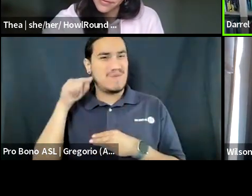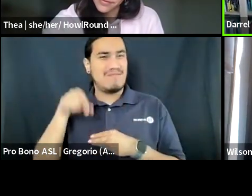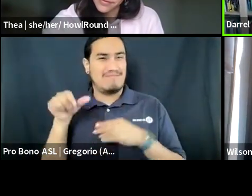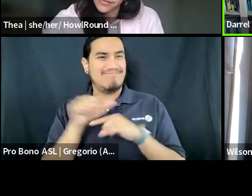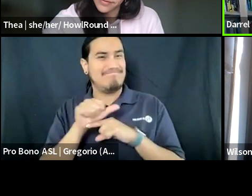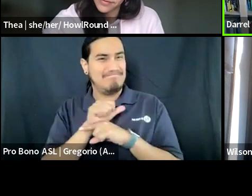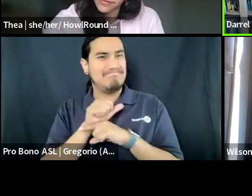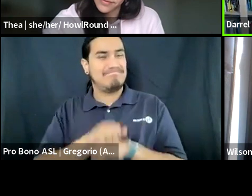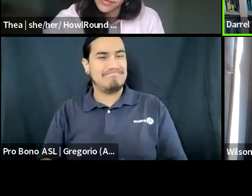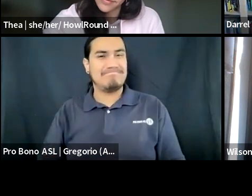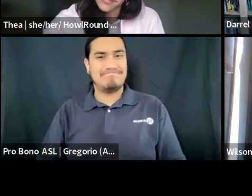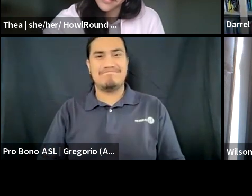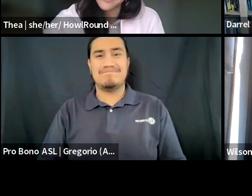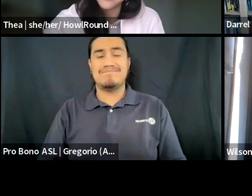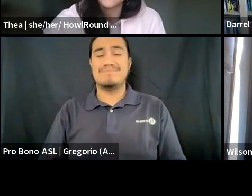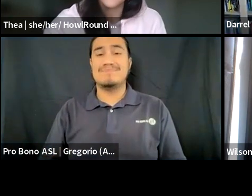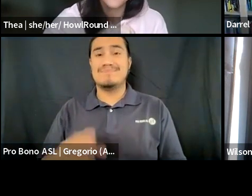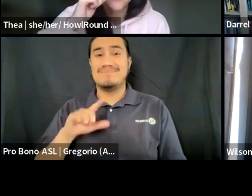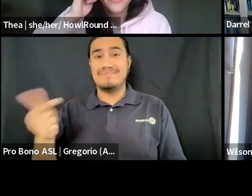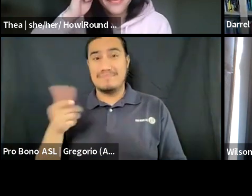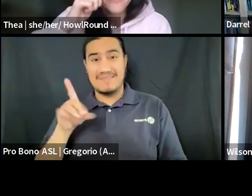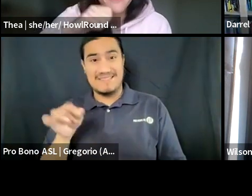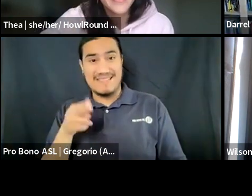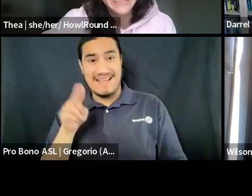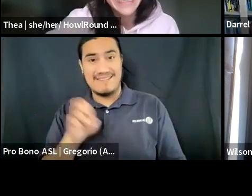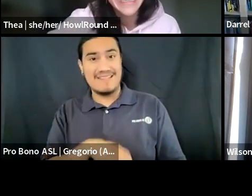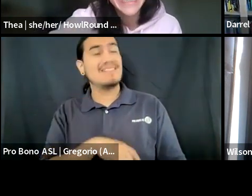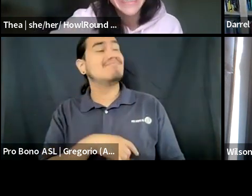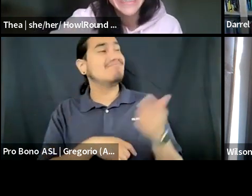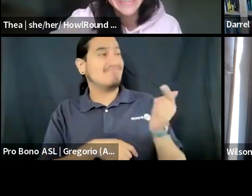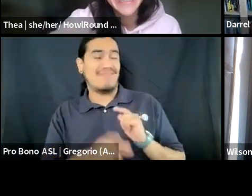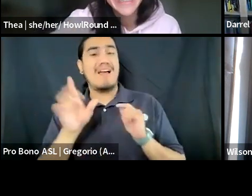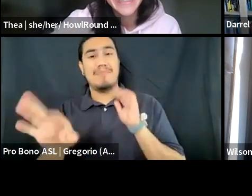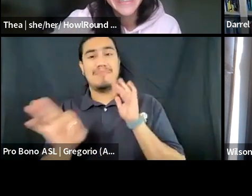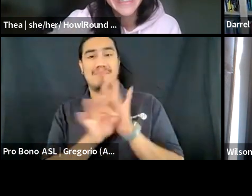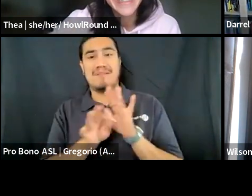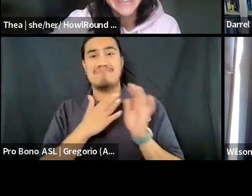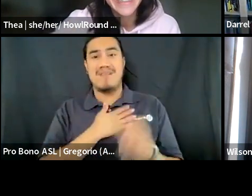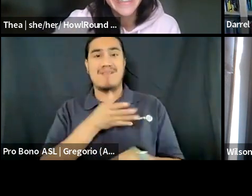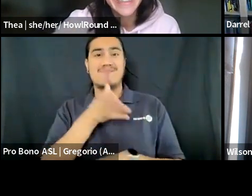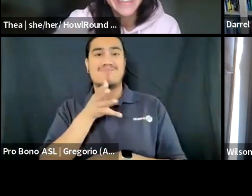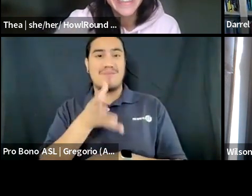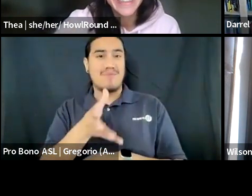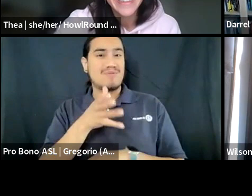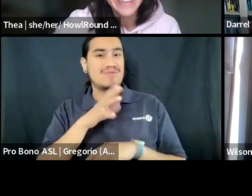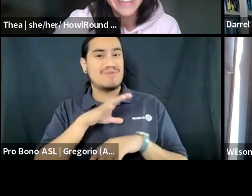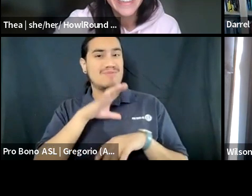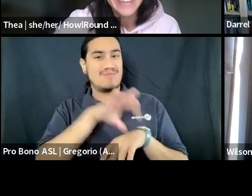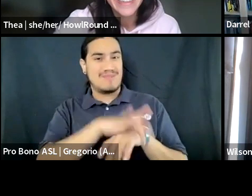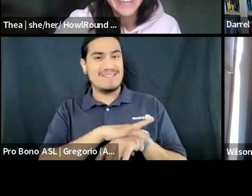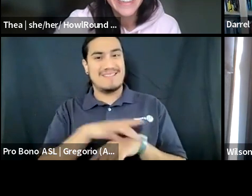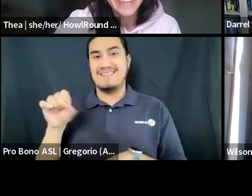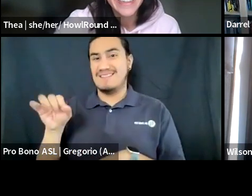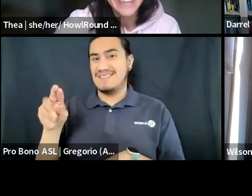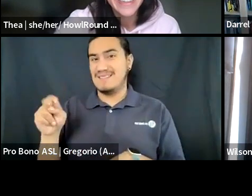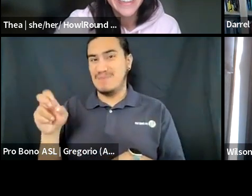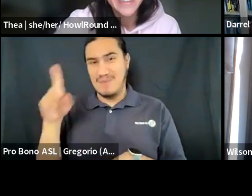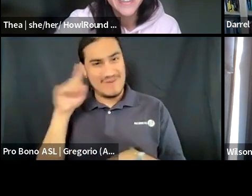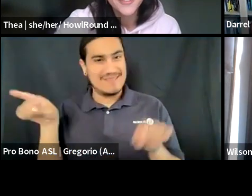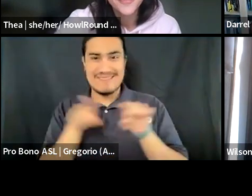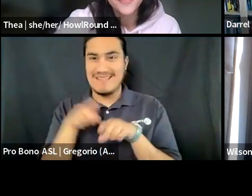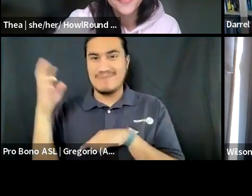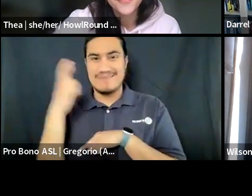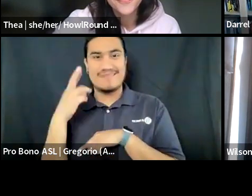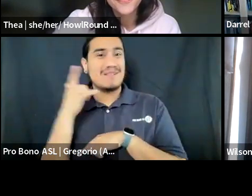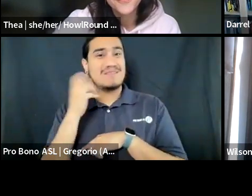exercise. And I have to share this. Simone, I picked my grandmother's bracelet because of the same reason, because she used